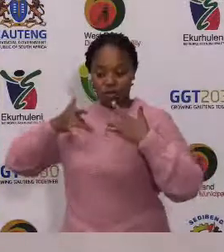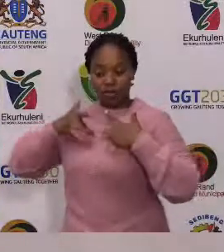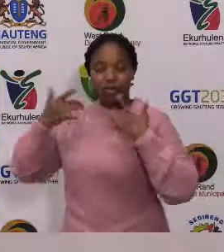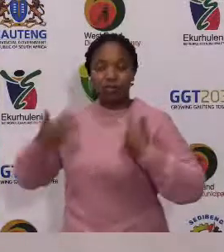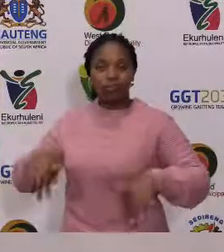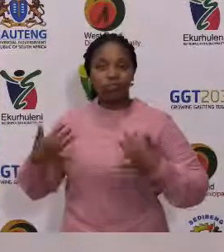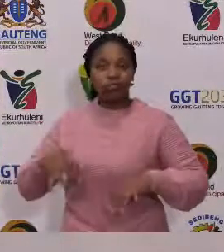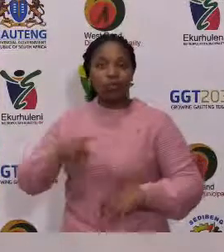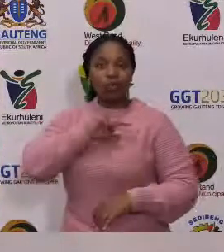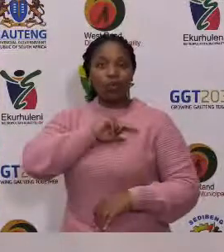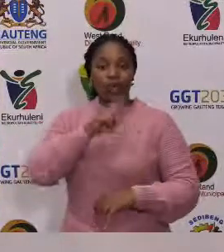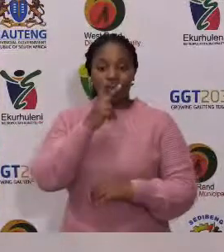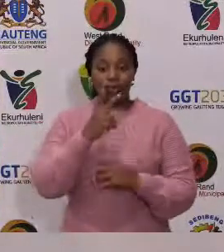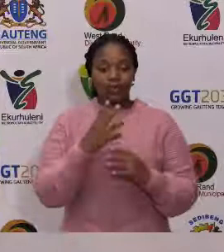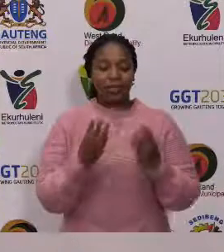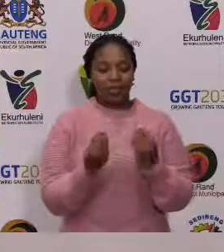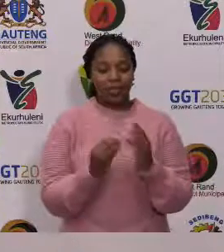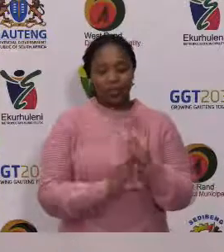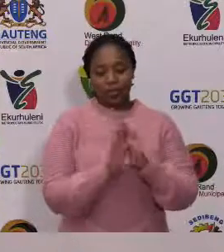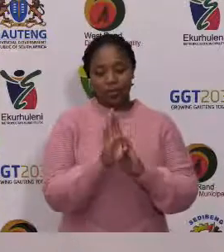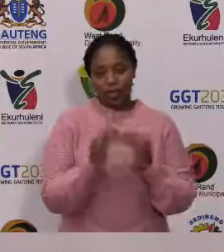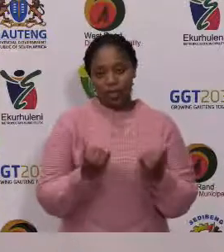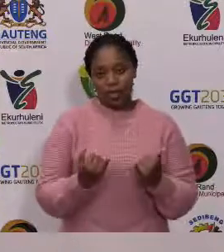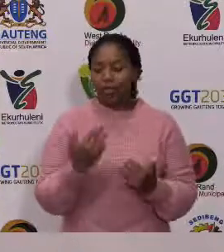that we're seeing currently. Thank you.